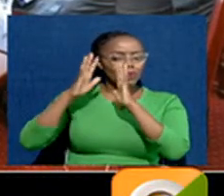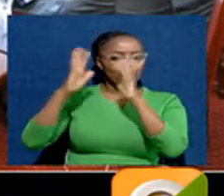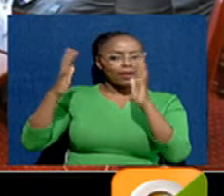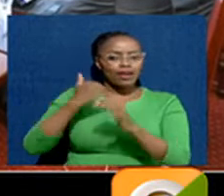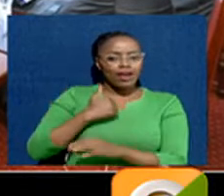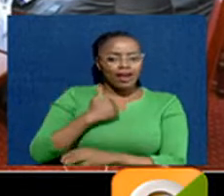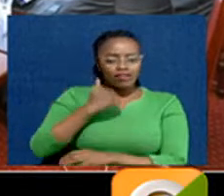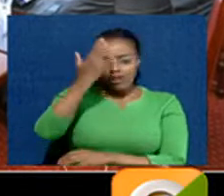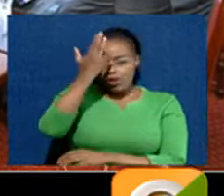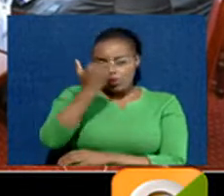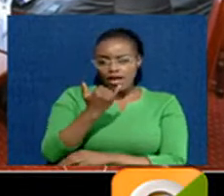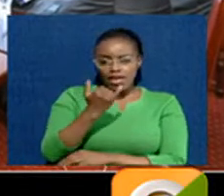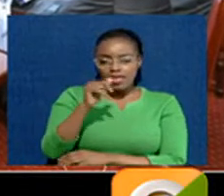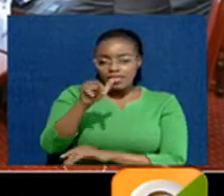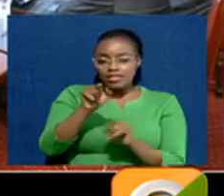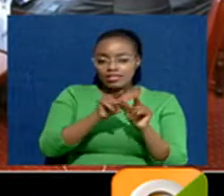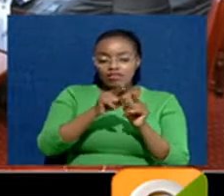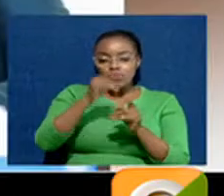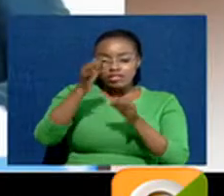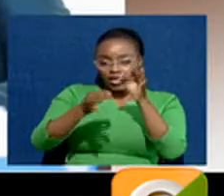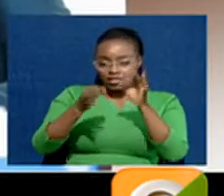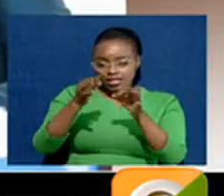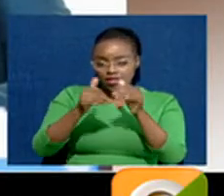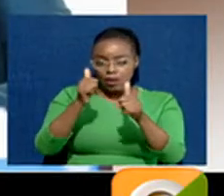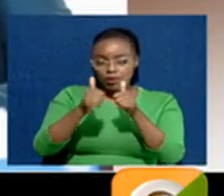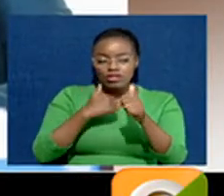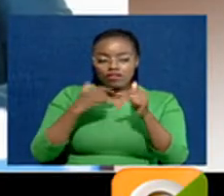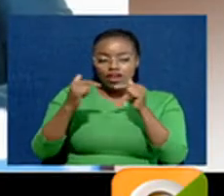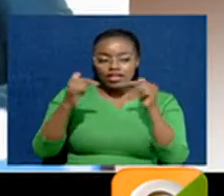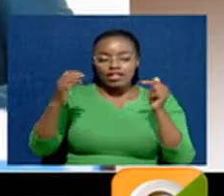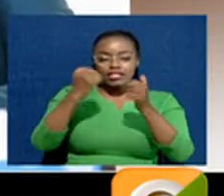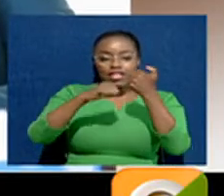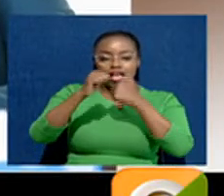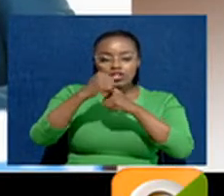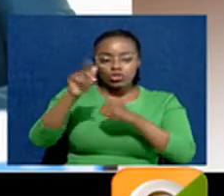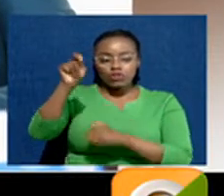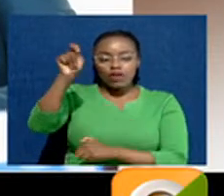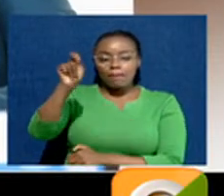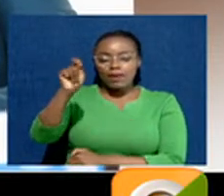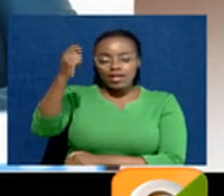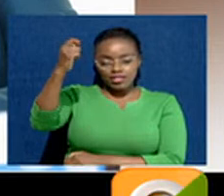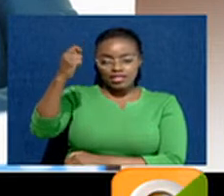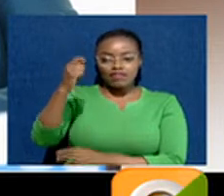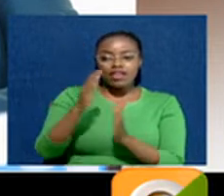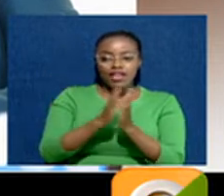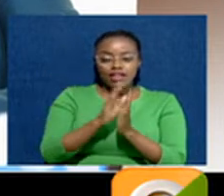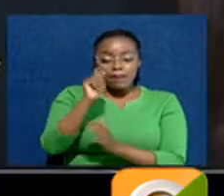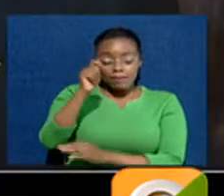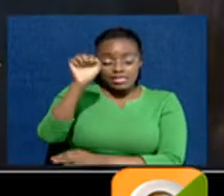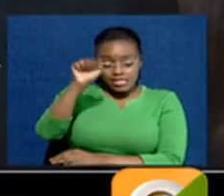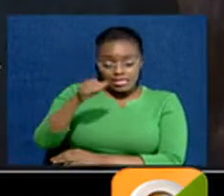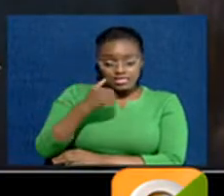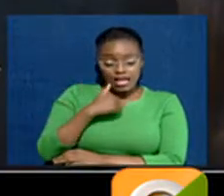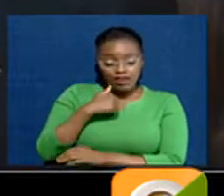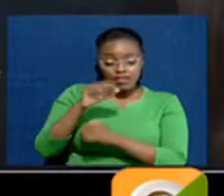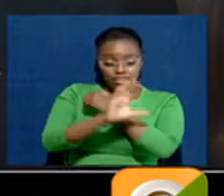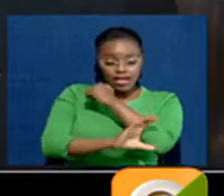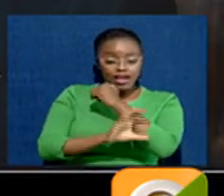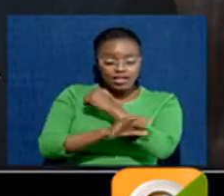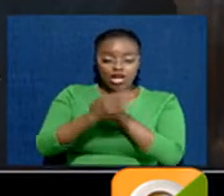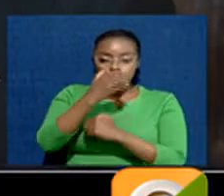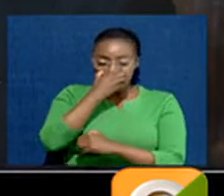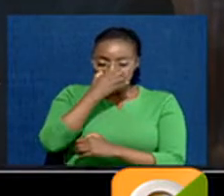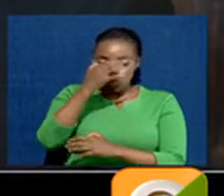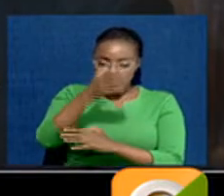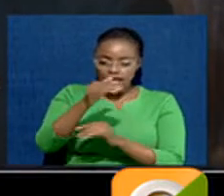because it was a judgment against the action of a president. Mm-hmm. There's a president, of course, in the country, William Ruto.